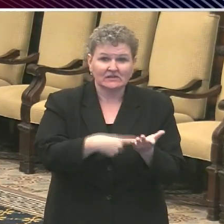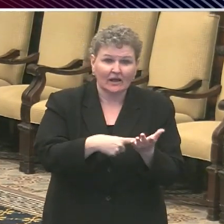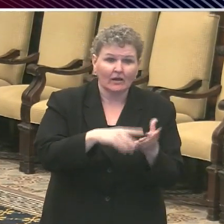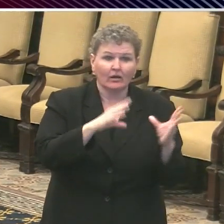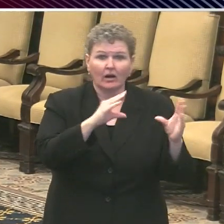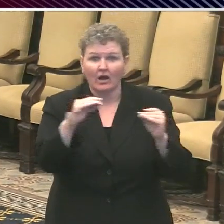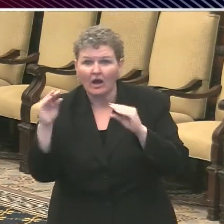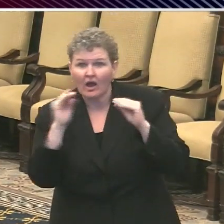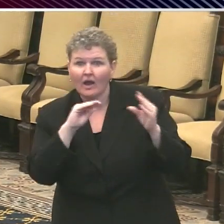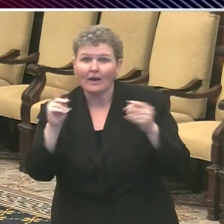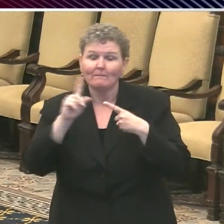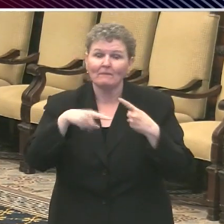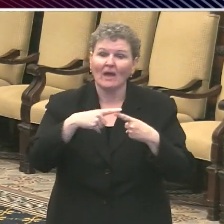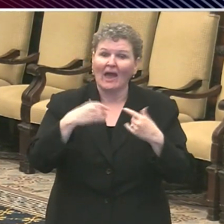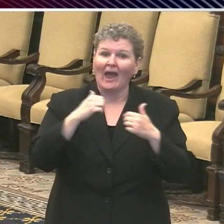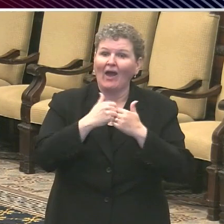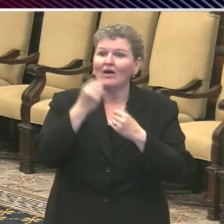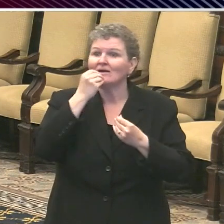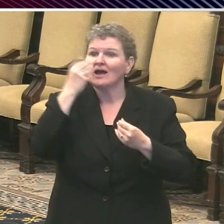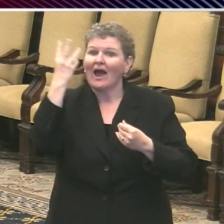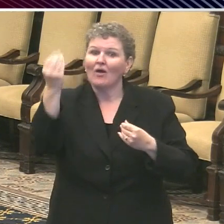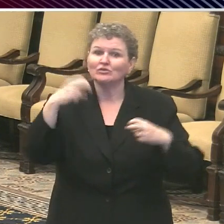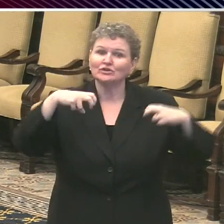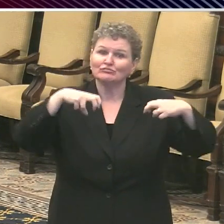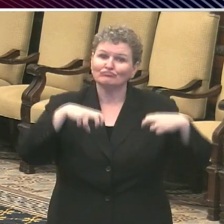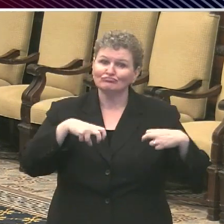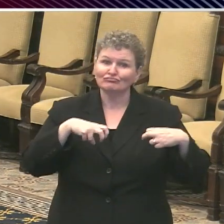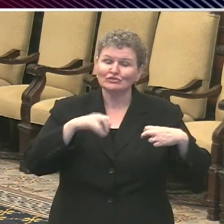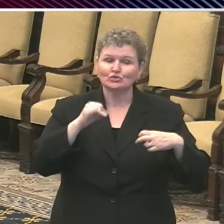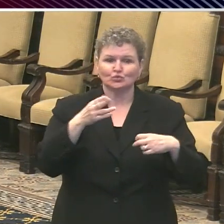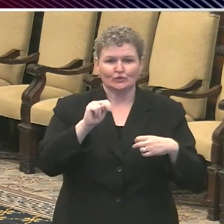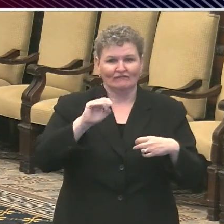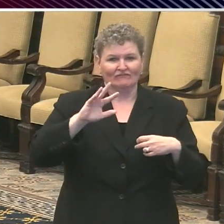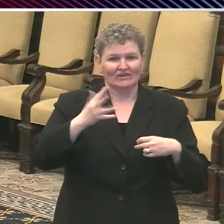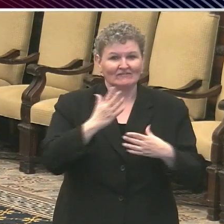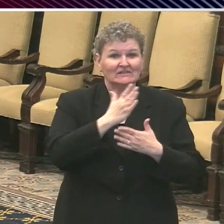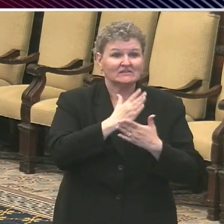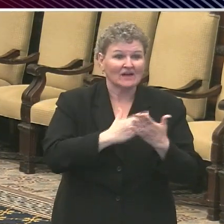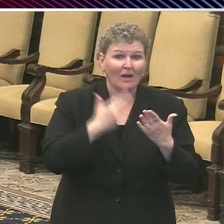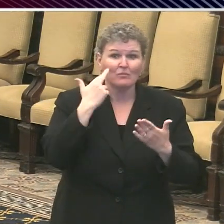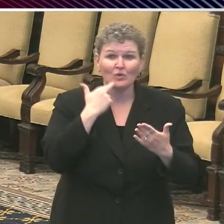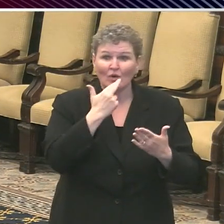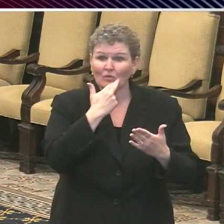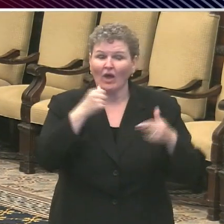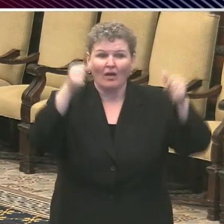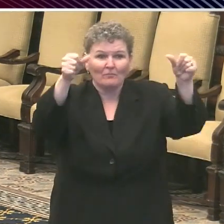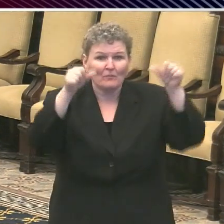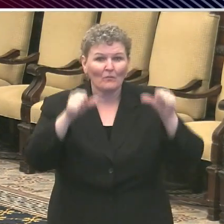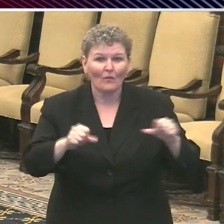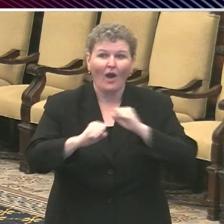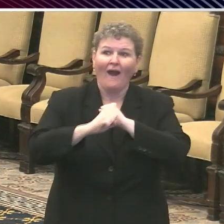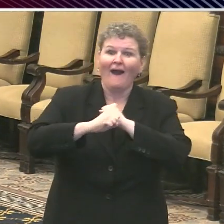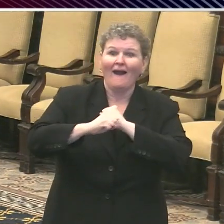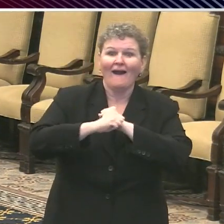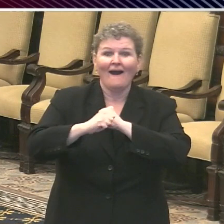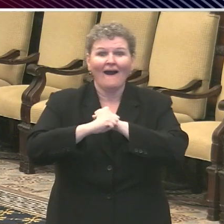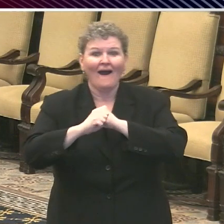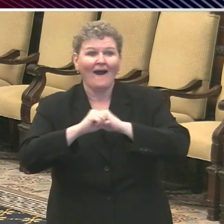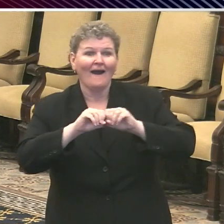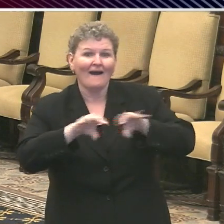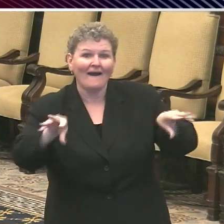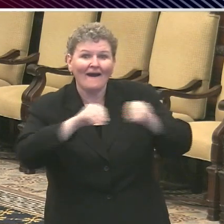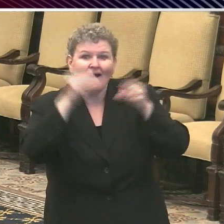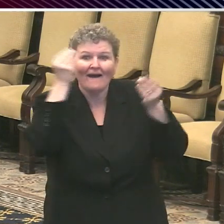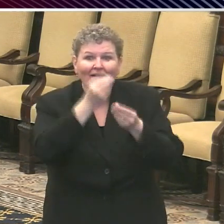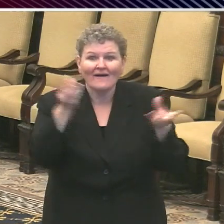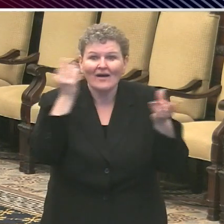immediate return to outdoor dining on June 5th. We have even seen some restaurants post signs and ads announcing their plans. I want to be clear.